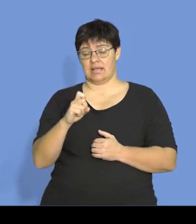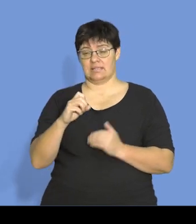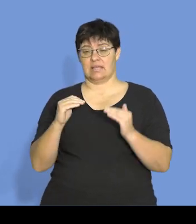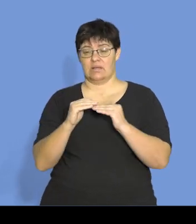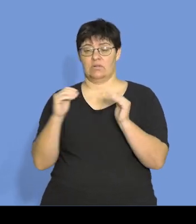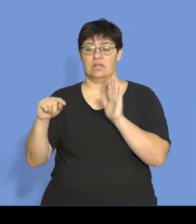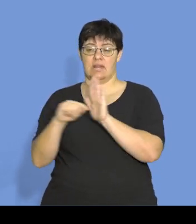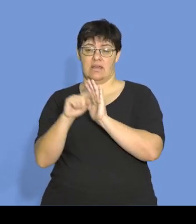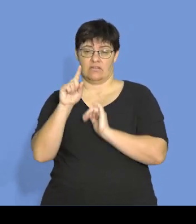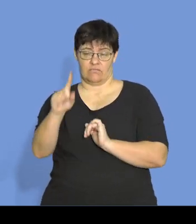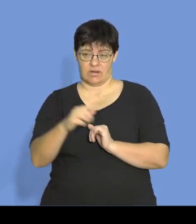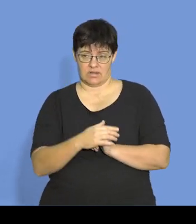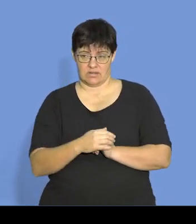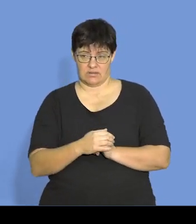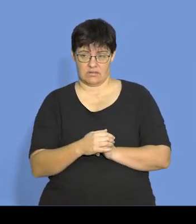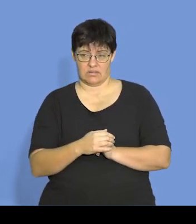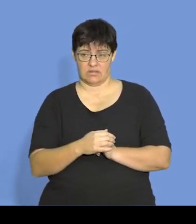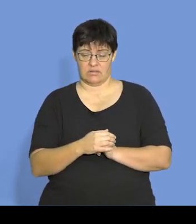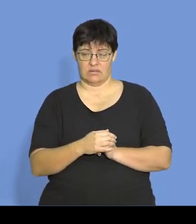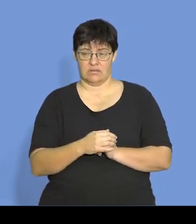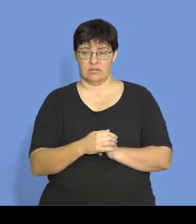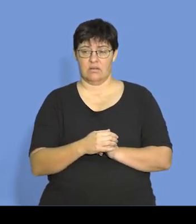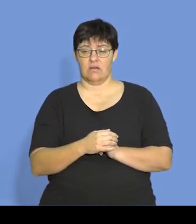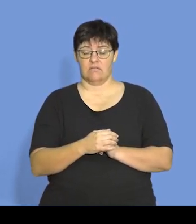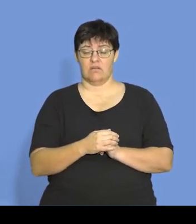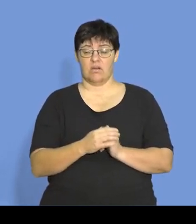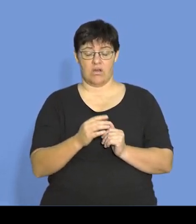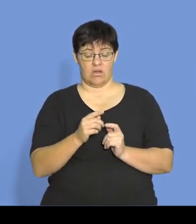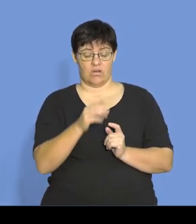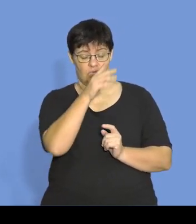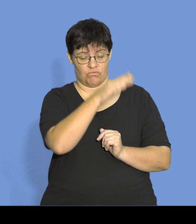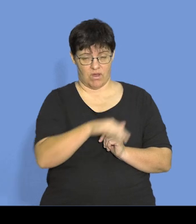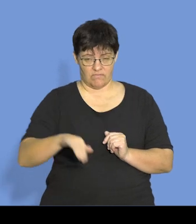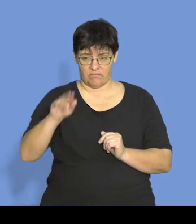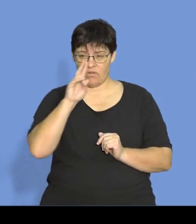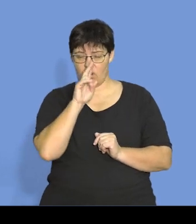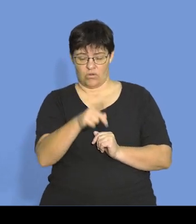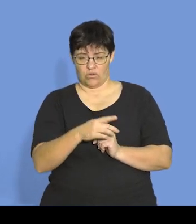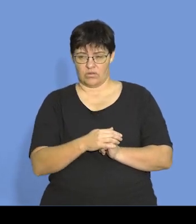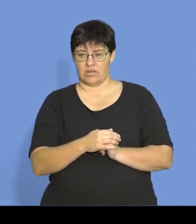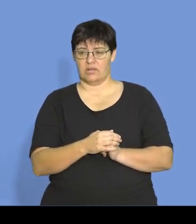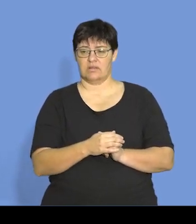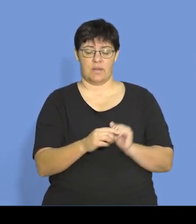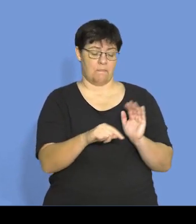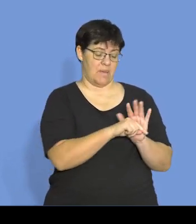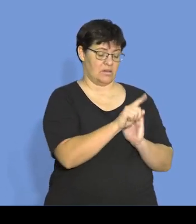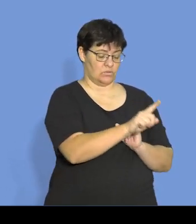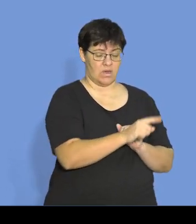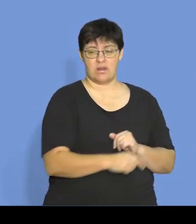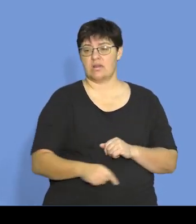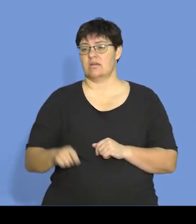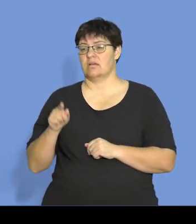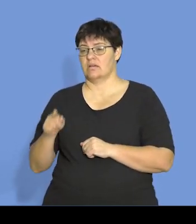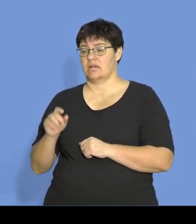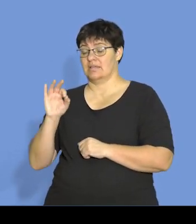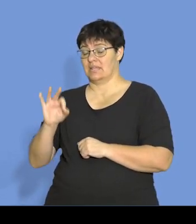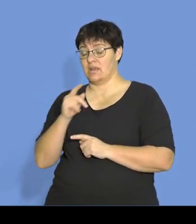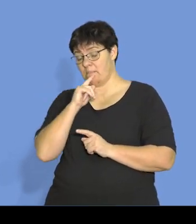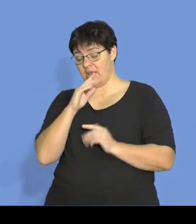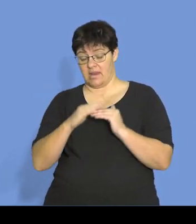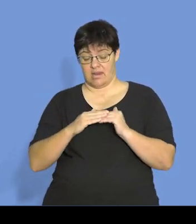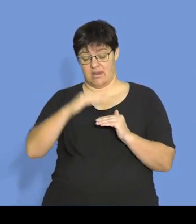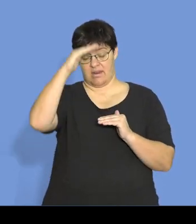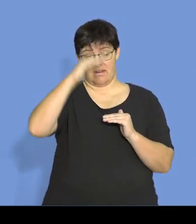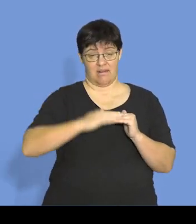x is equal to negative 1. On a graph, this will look like this. I will have minus 1 there